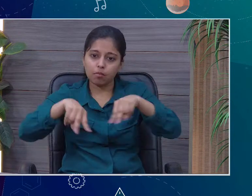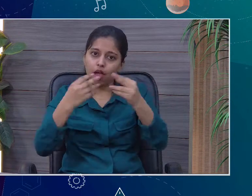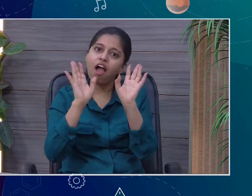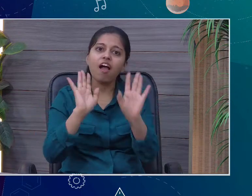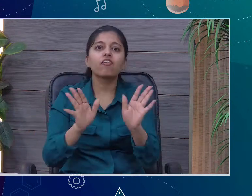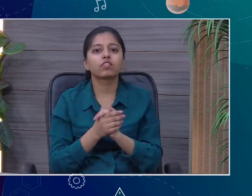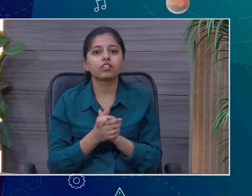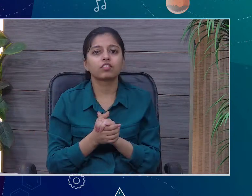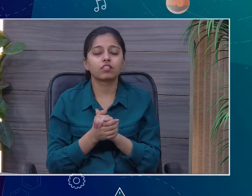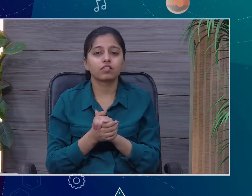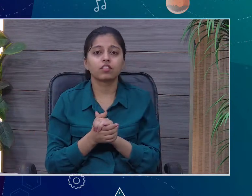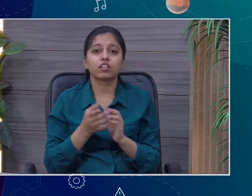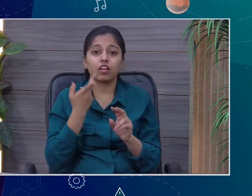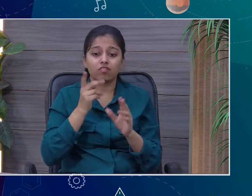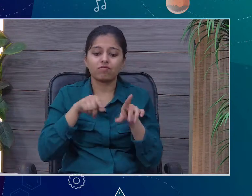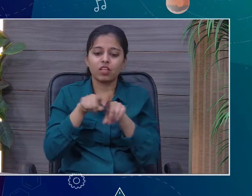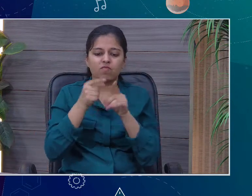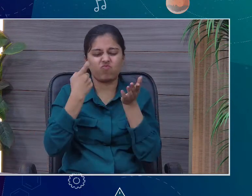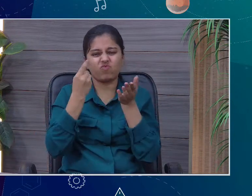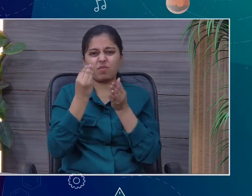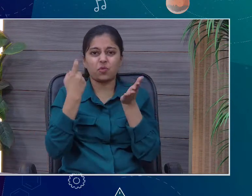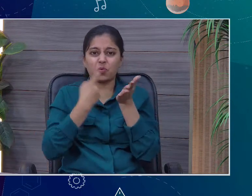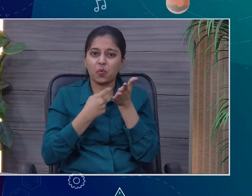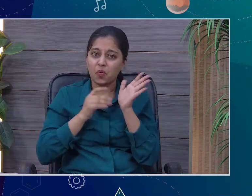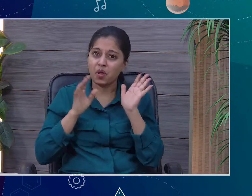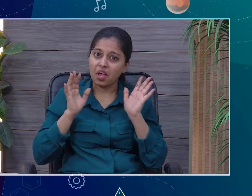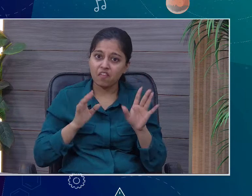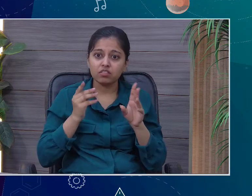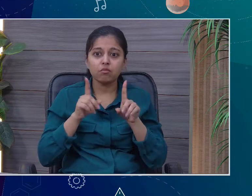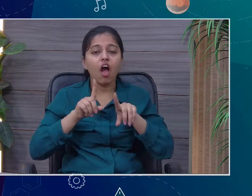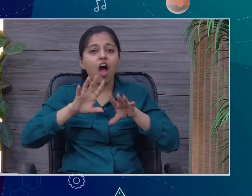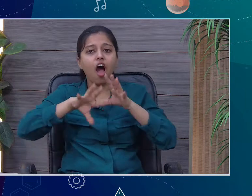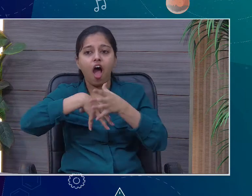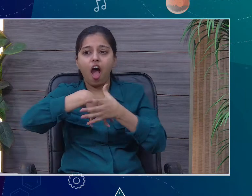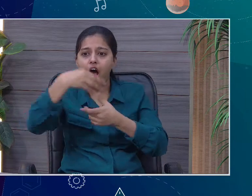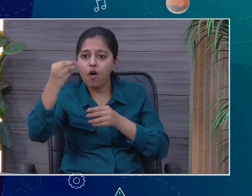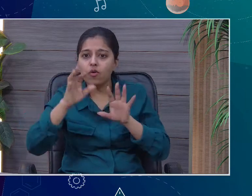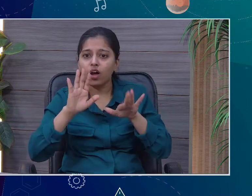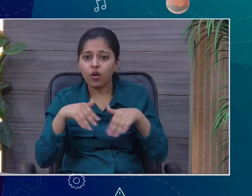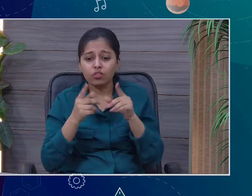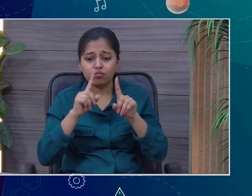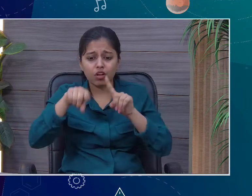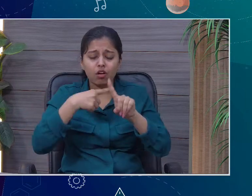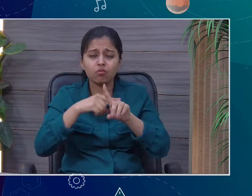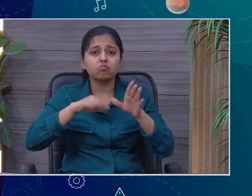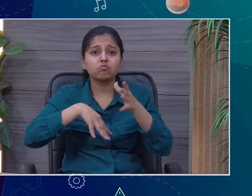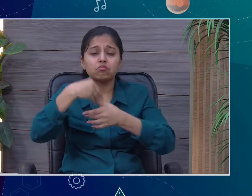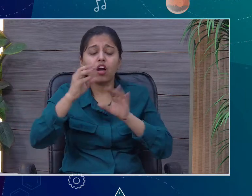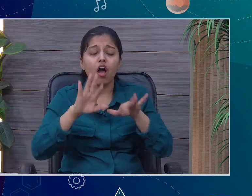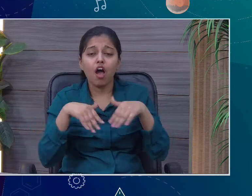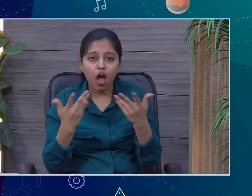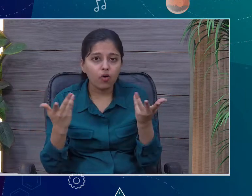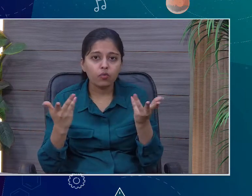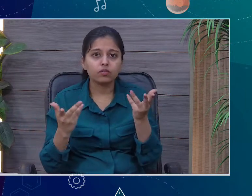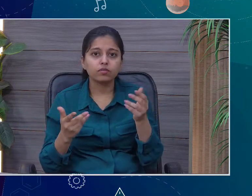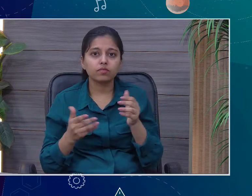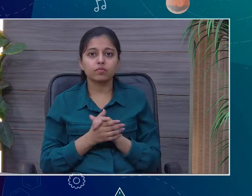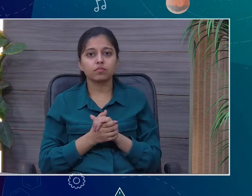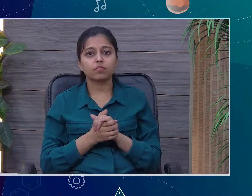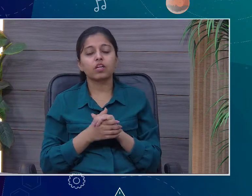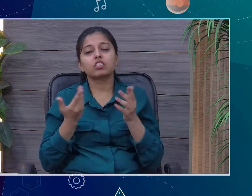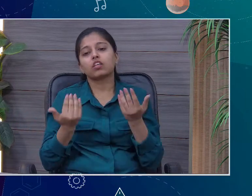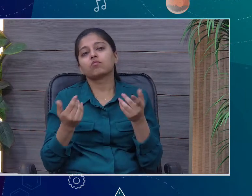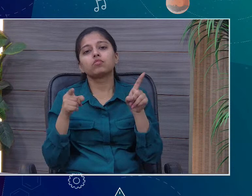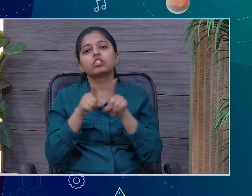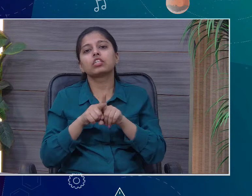then we have to have the rules, that okay, how we are going to move about it. And then we'll put